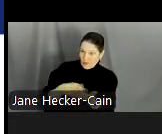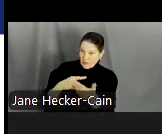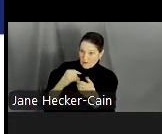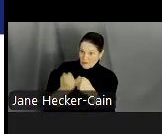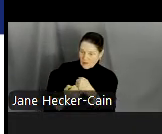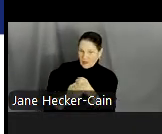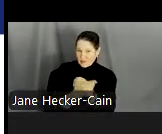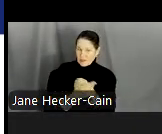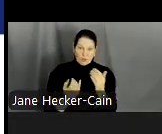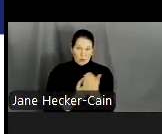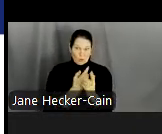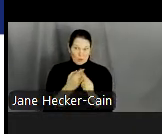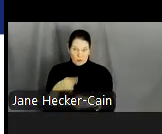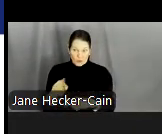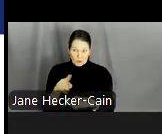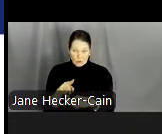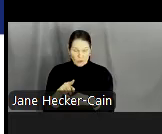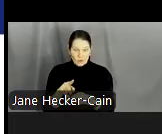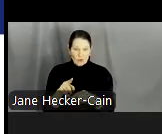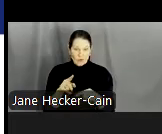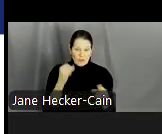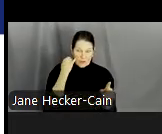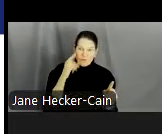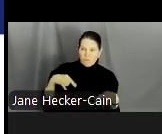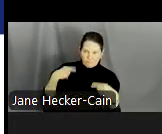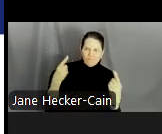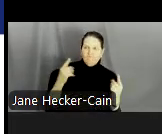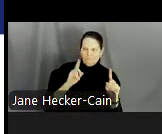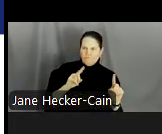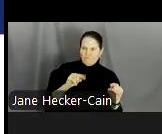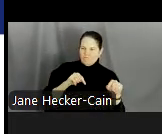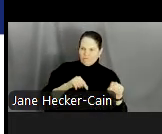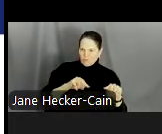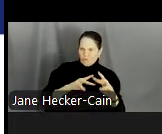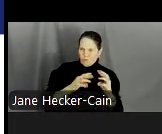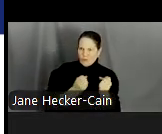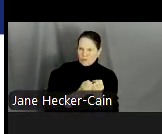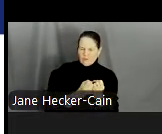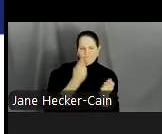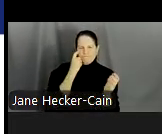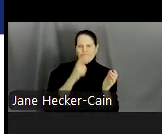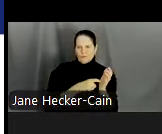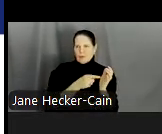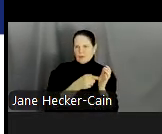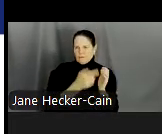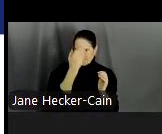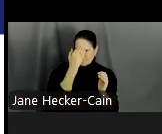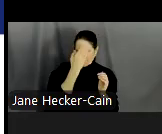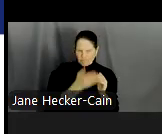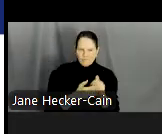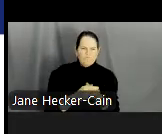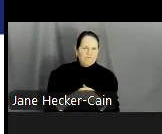will be new to you. If you've been to any of our other workshops or presentations, you've seen